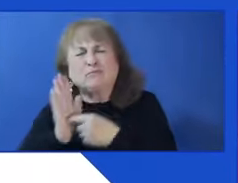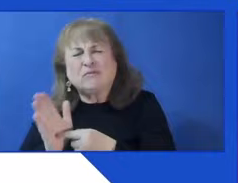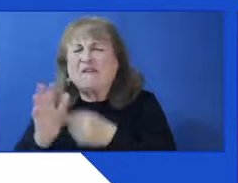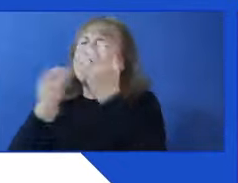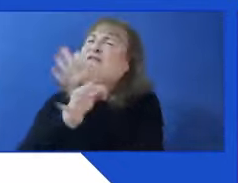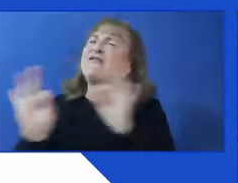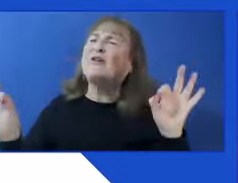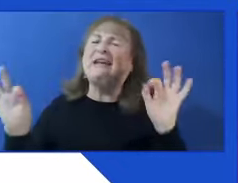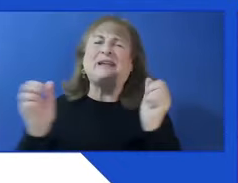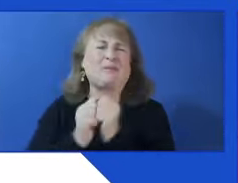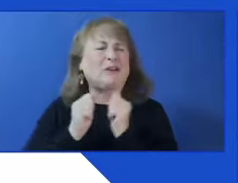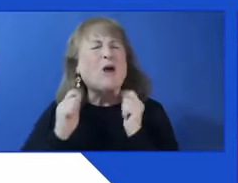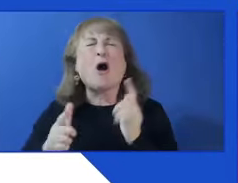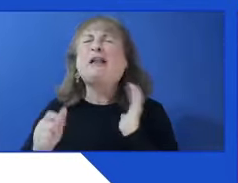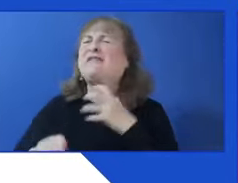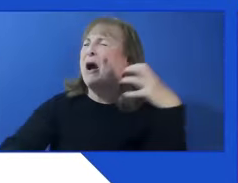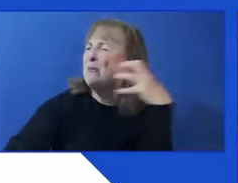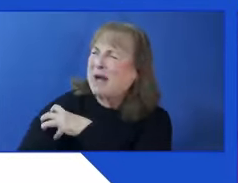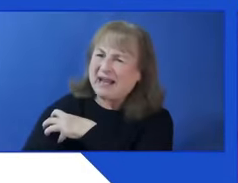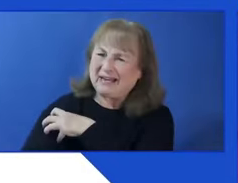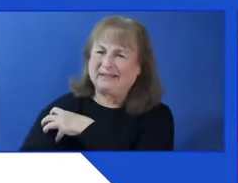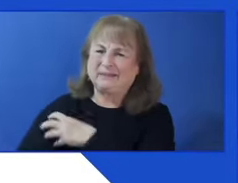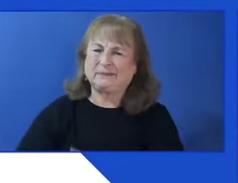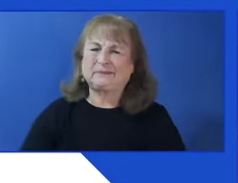all of our might.